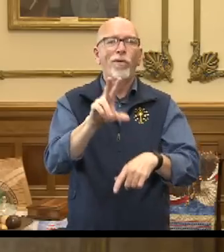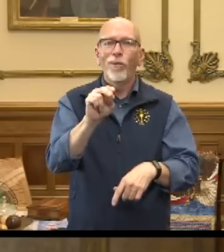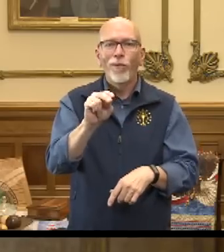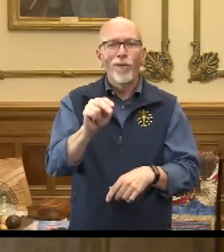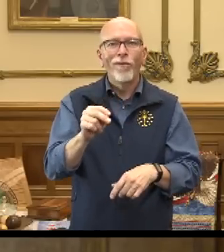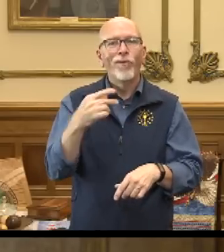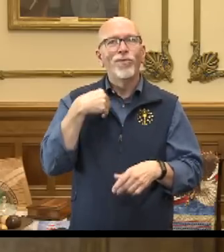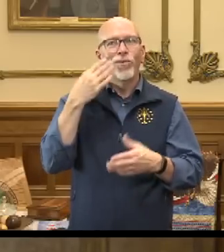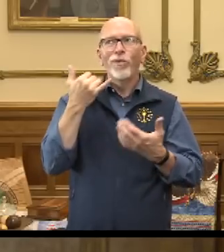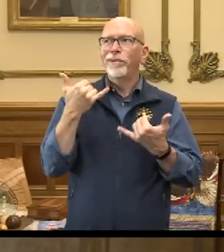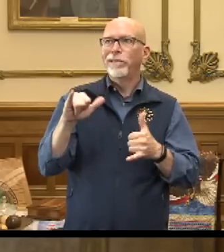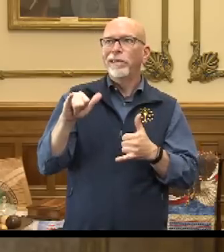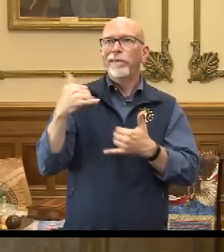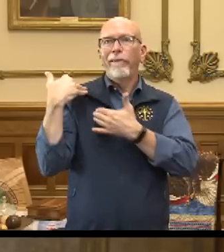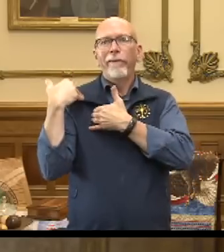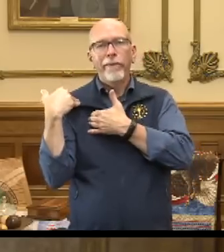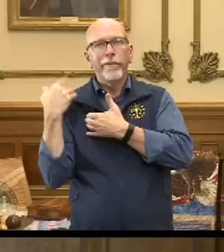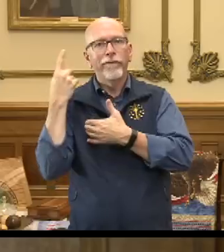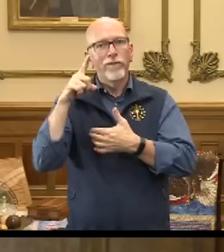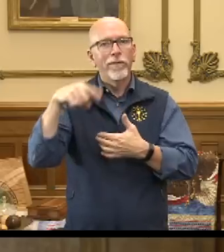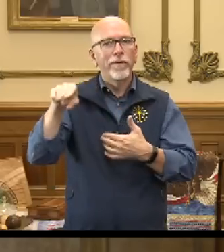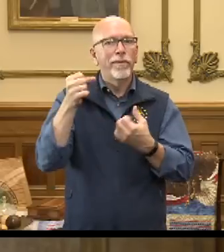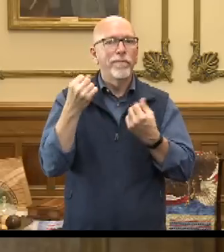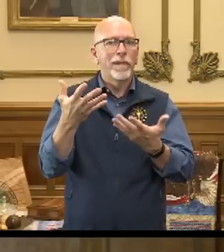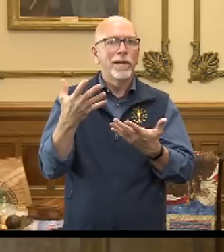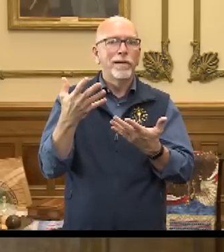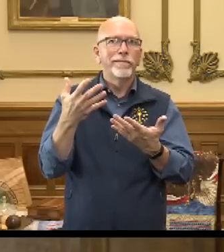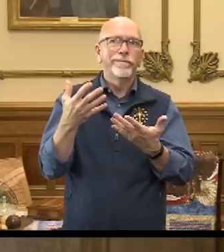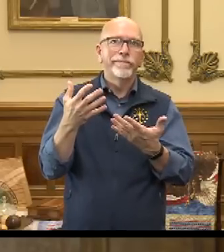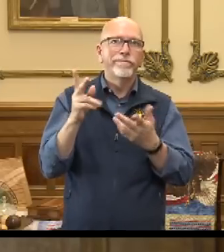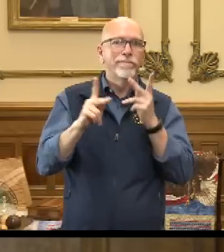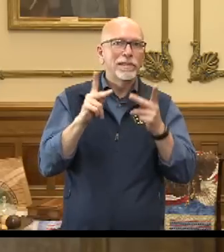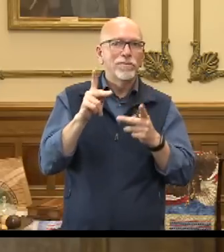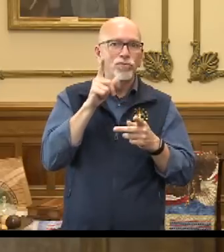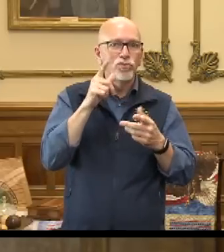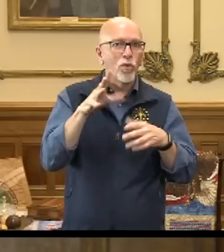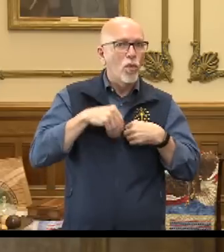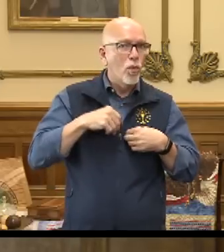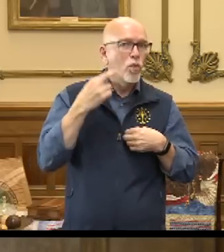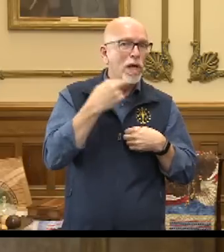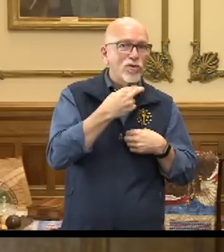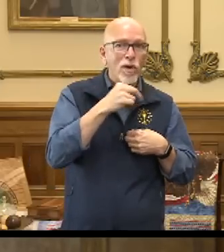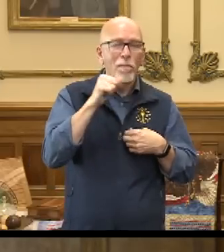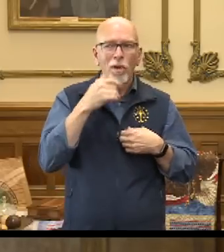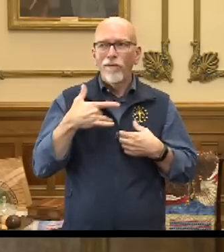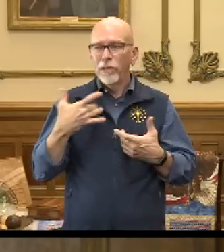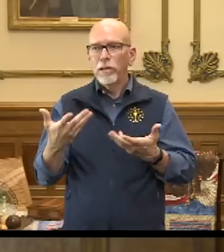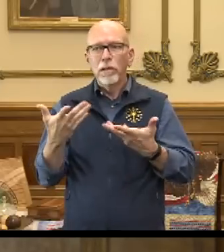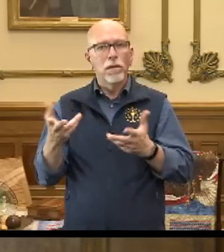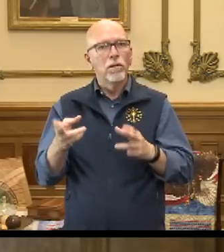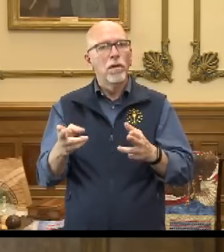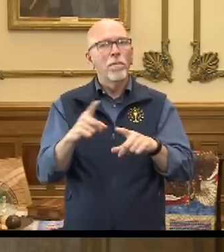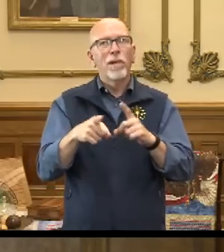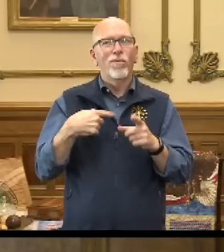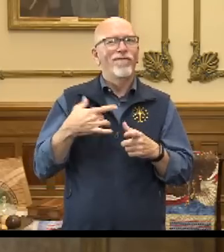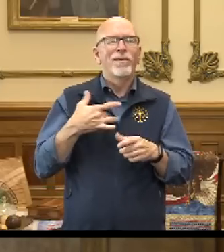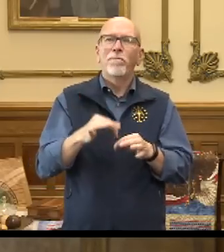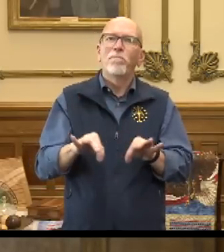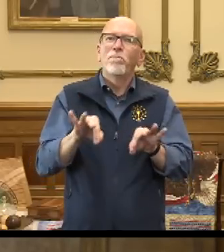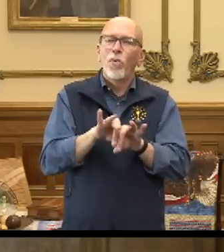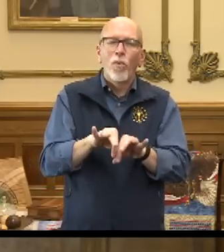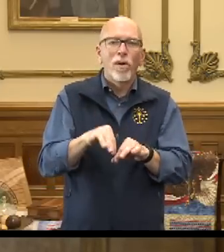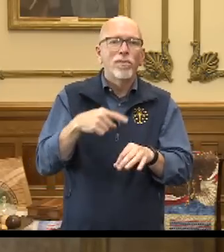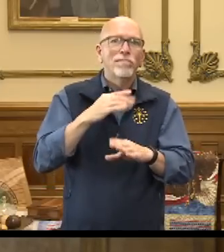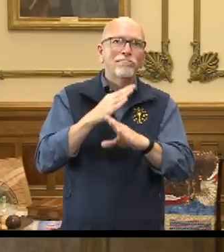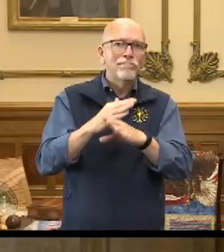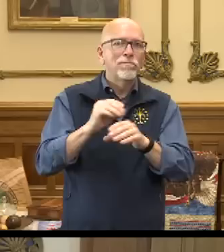that that's still a burden for a lot of our individuals that have restaurants and bars. But we do feel that's an important way to